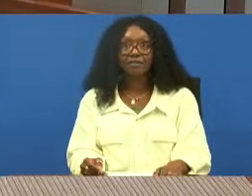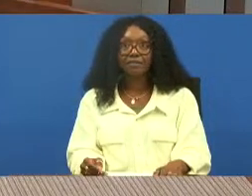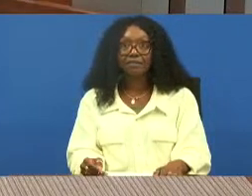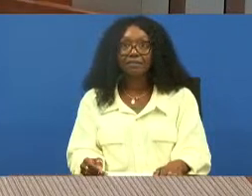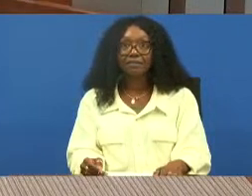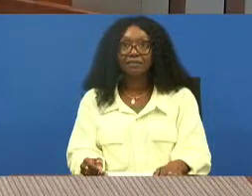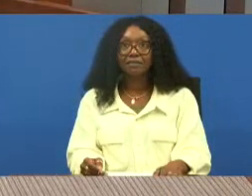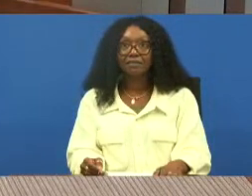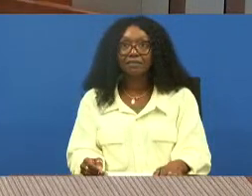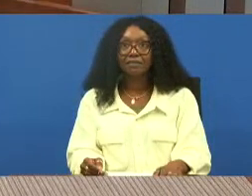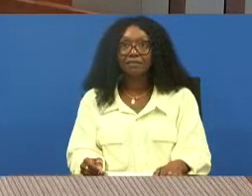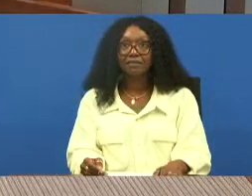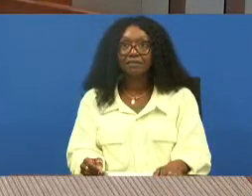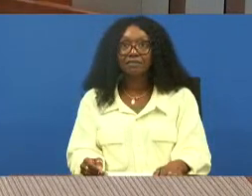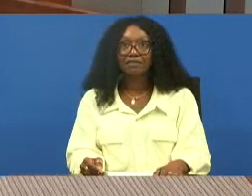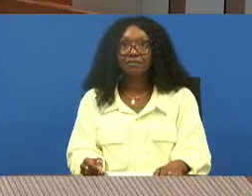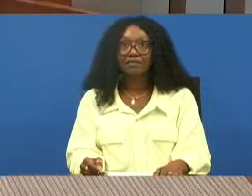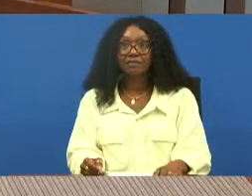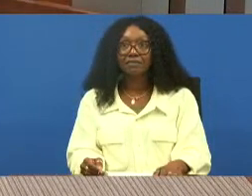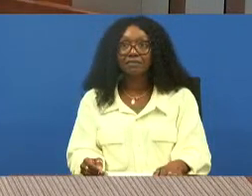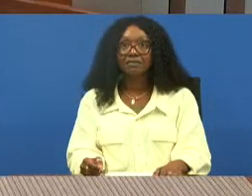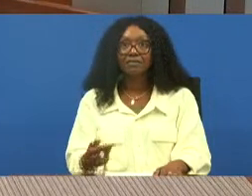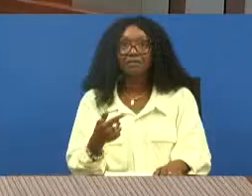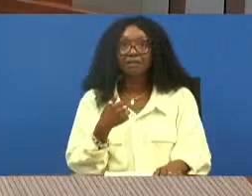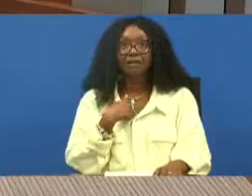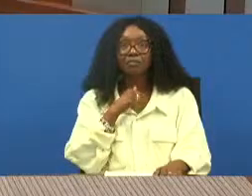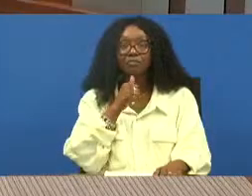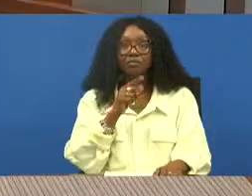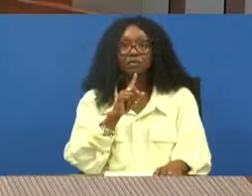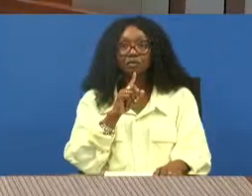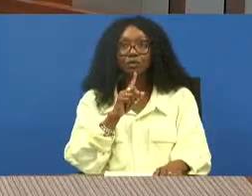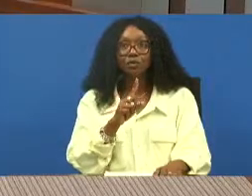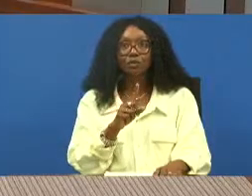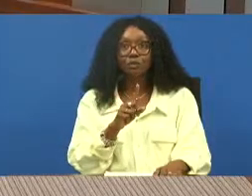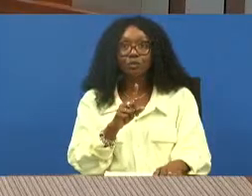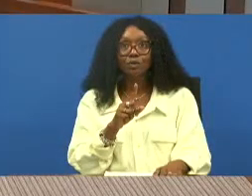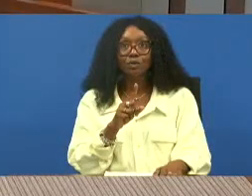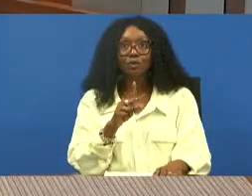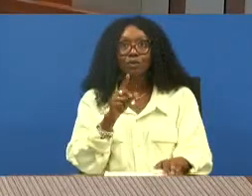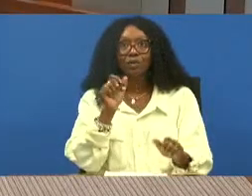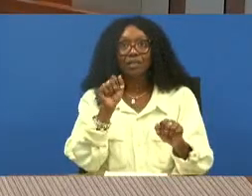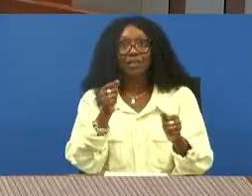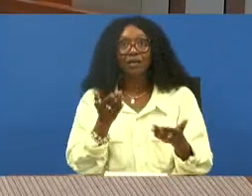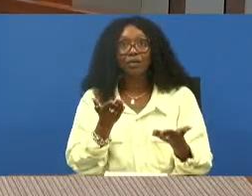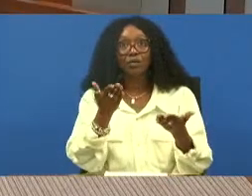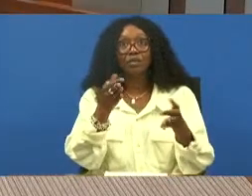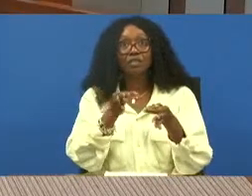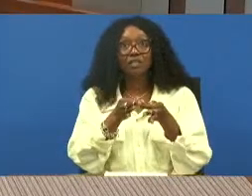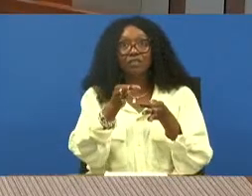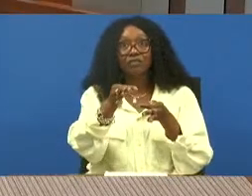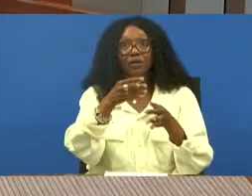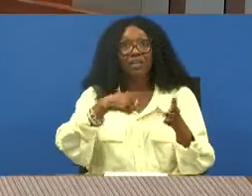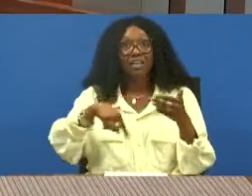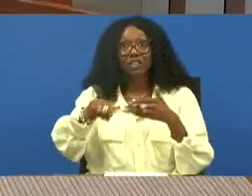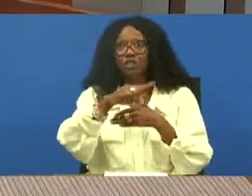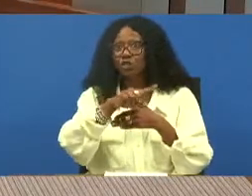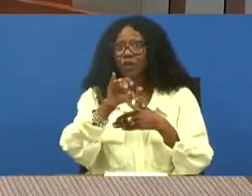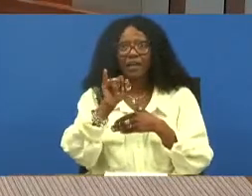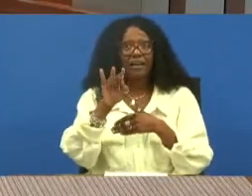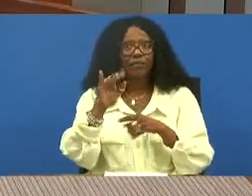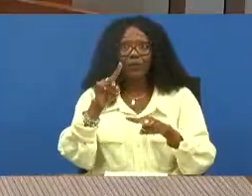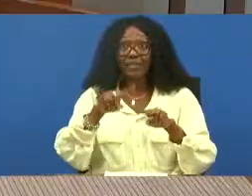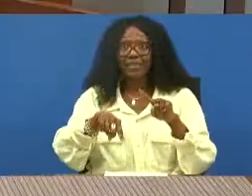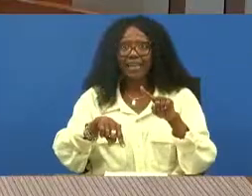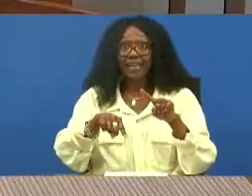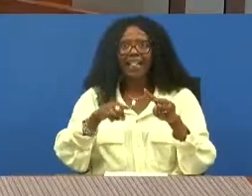I'm not sure that we can. Who would Yeah. know? Can we make a motion to defer to next week, and if that's not possible, then